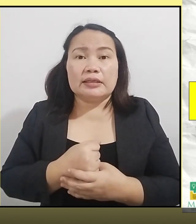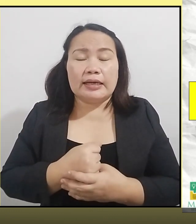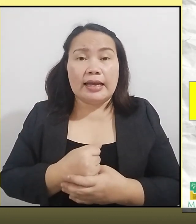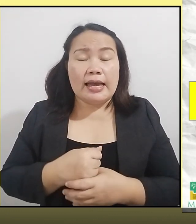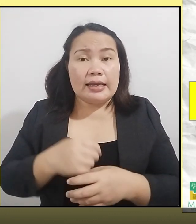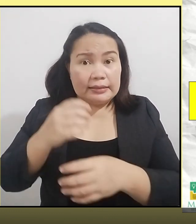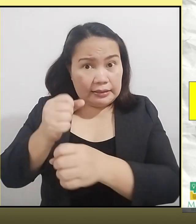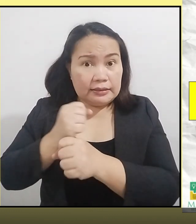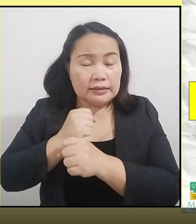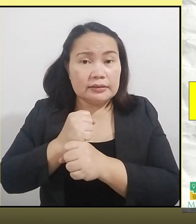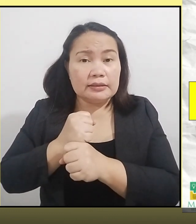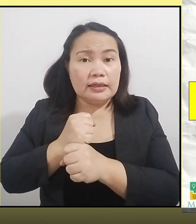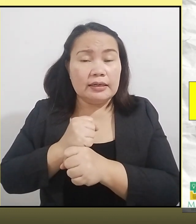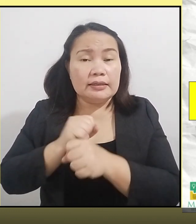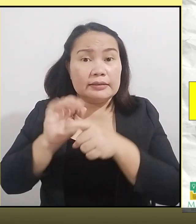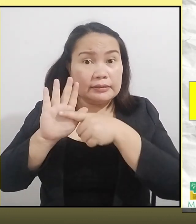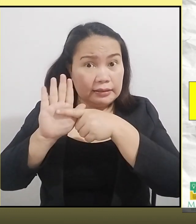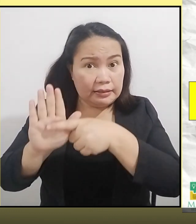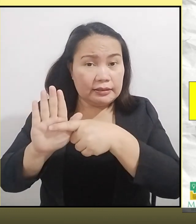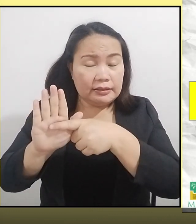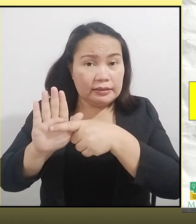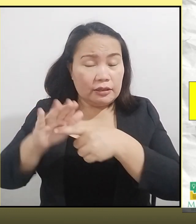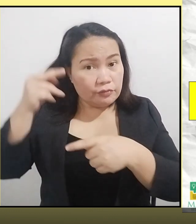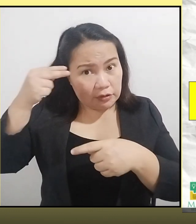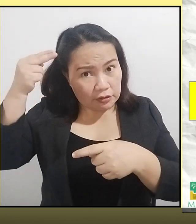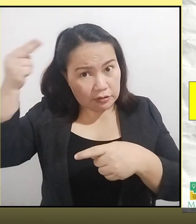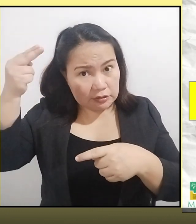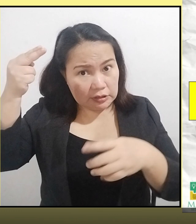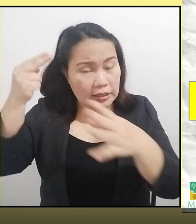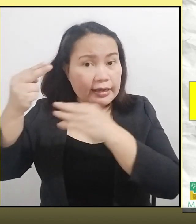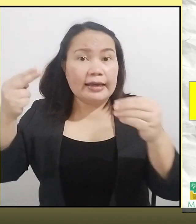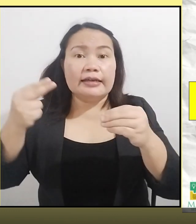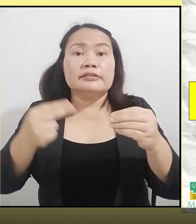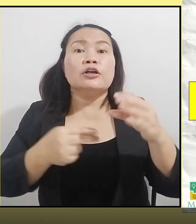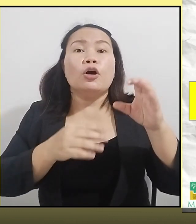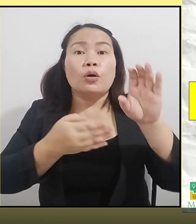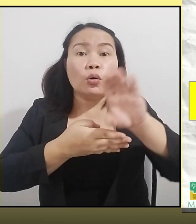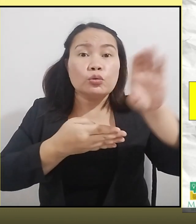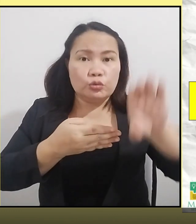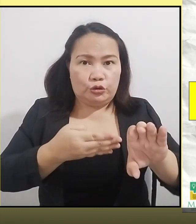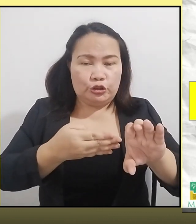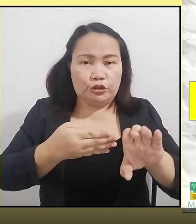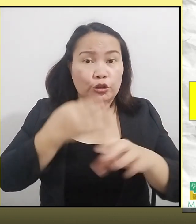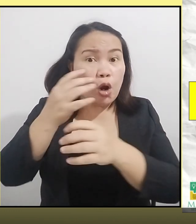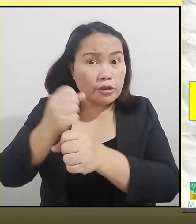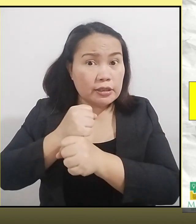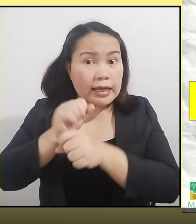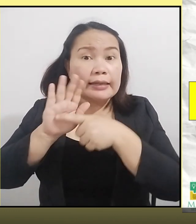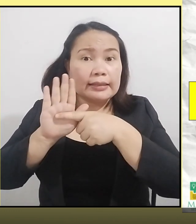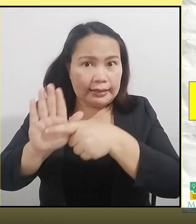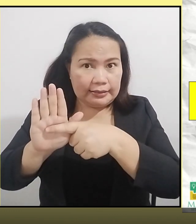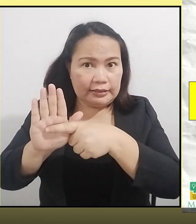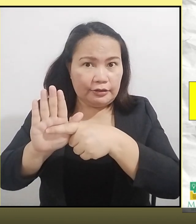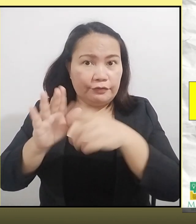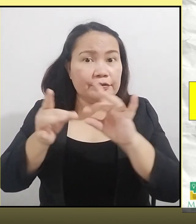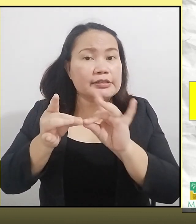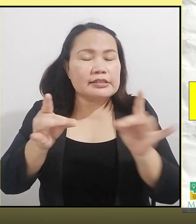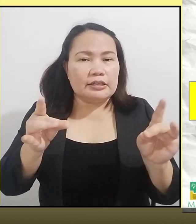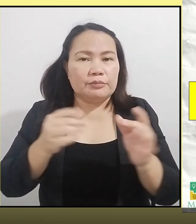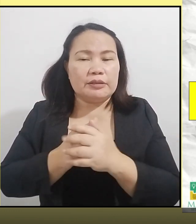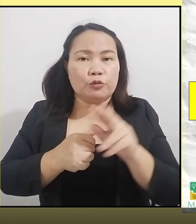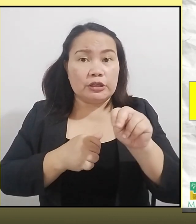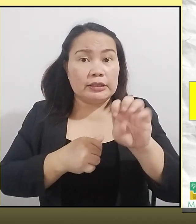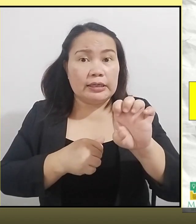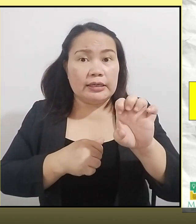the negation of the hypothesis and of the conclusion. So, kukunin natin ang kanyang negation.